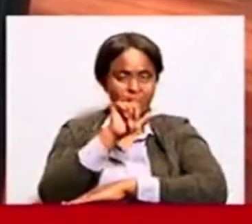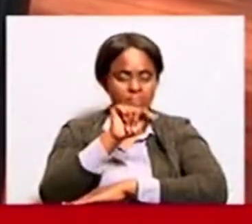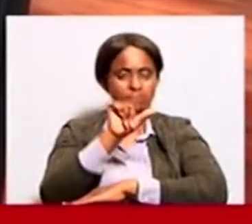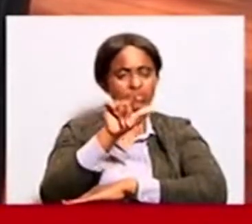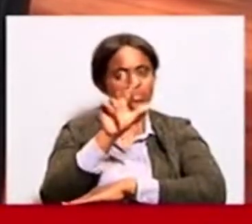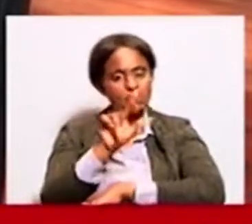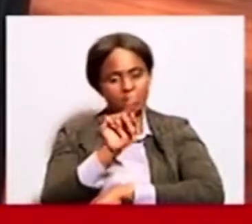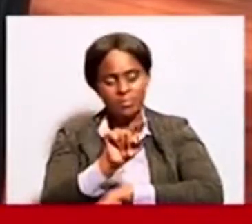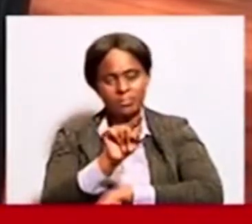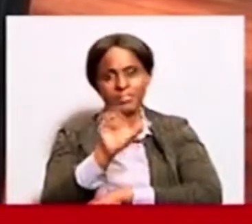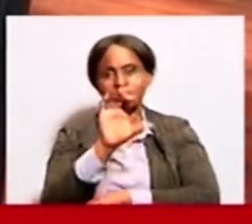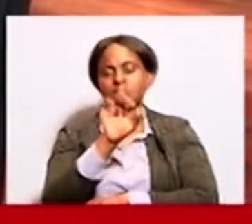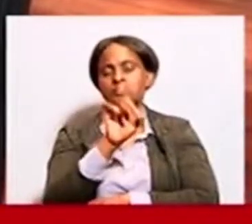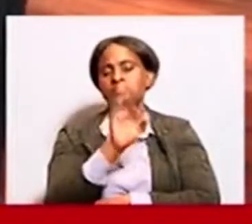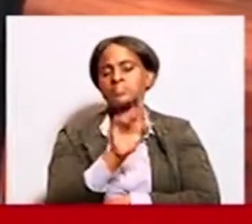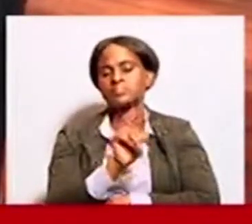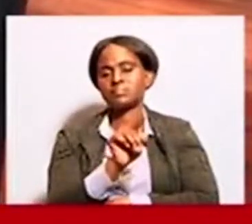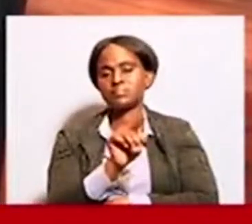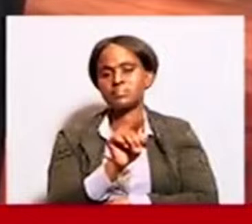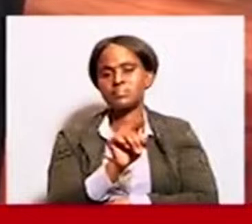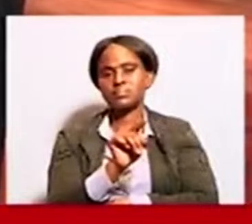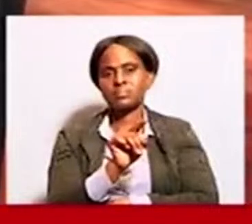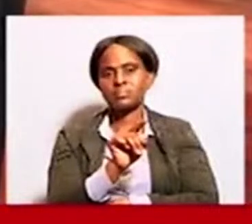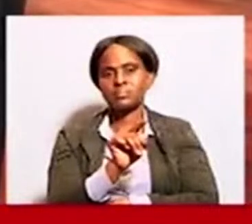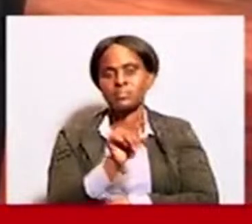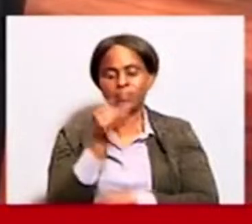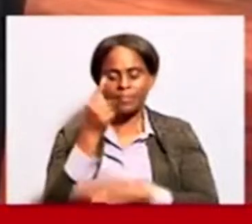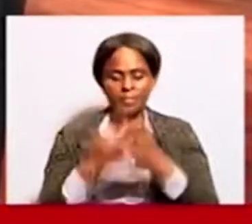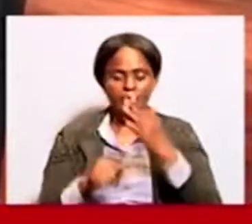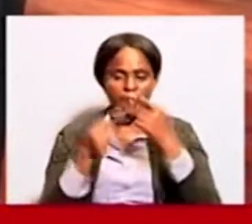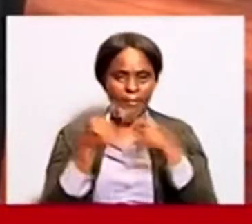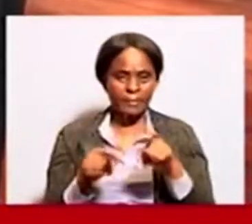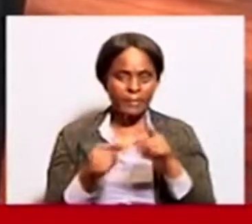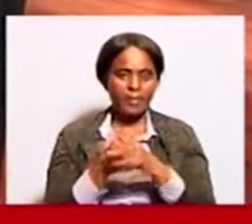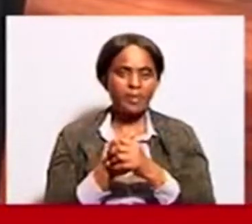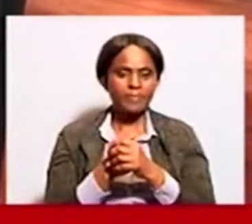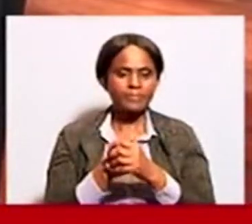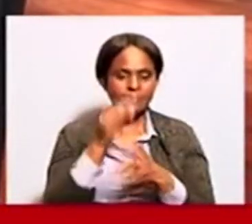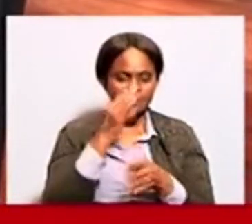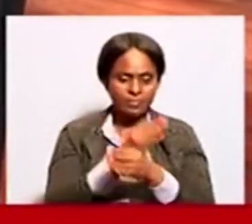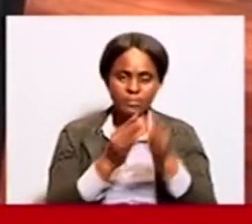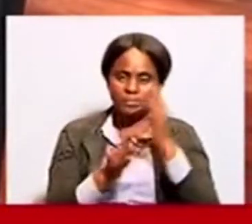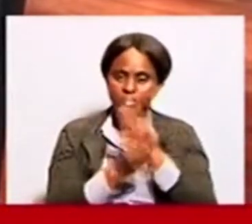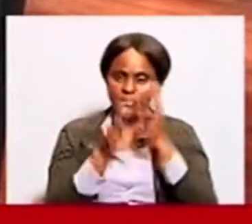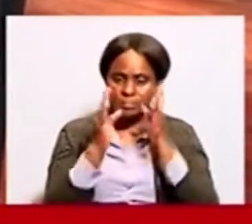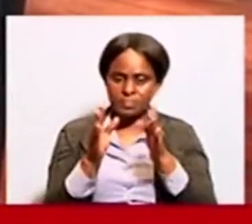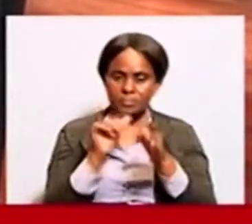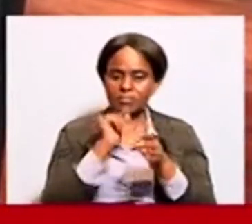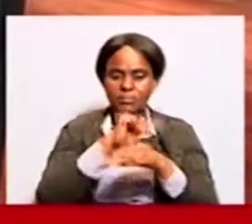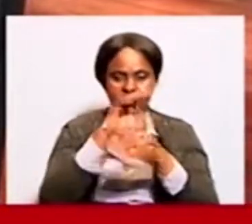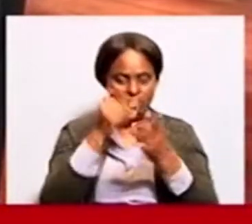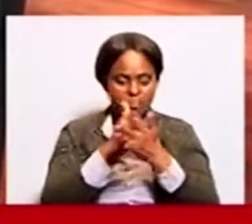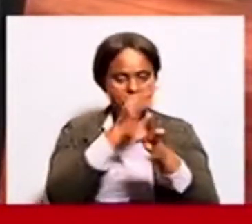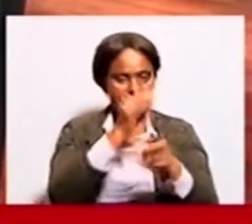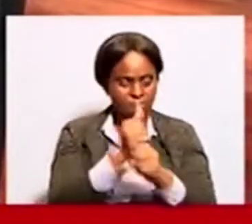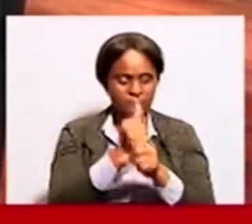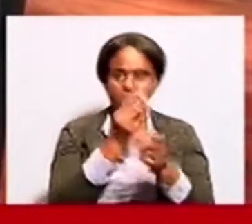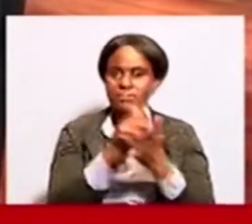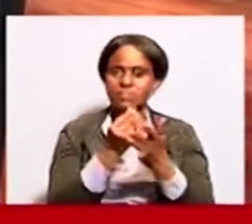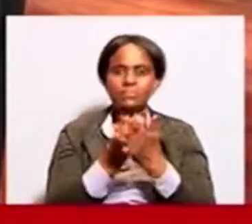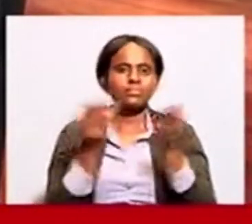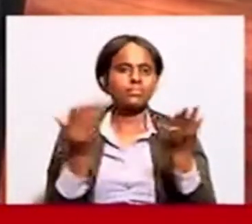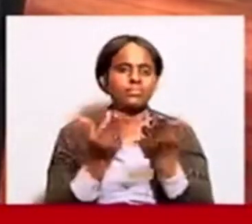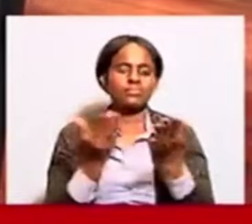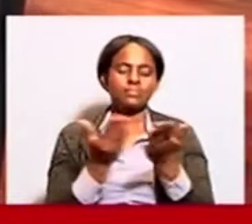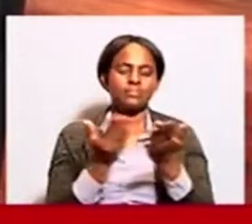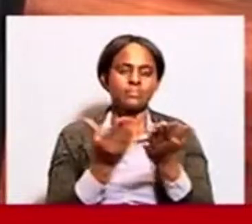2023 CDF. And what happened was the contractors, not all of them got the advance